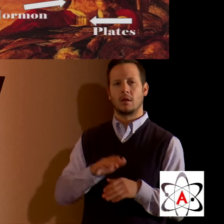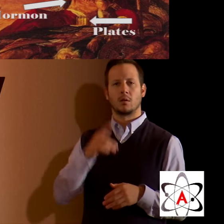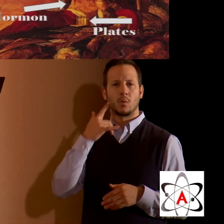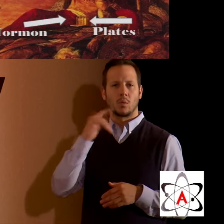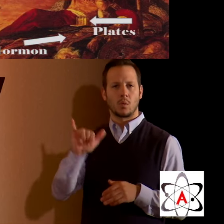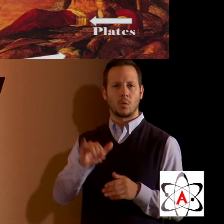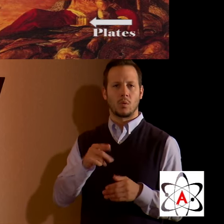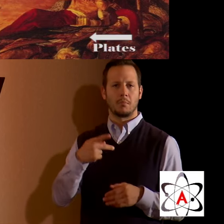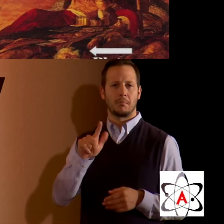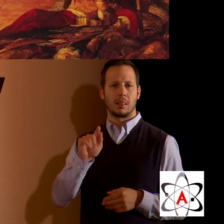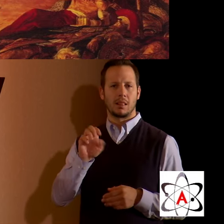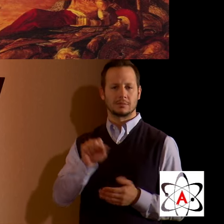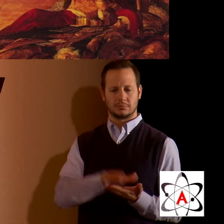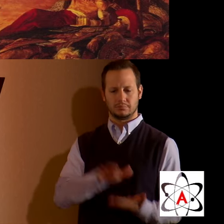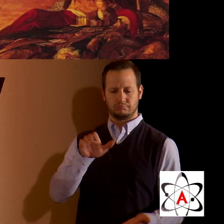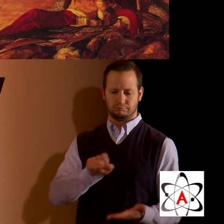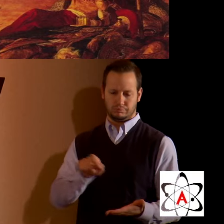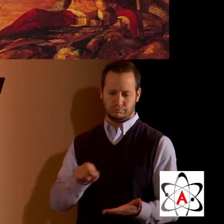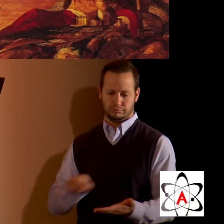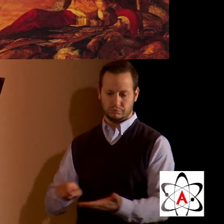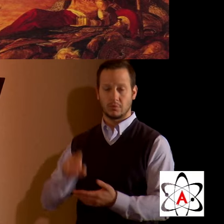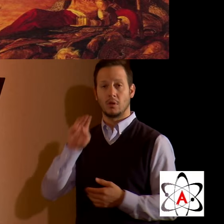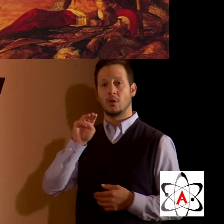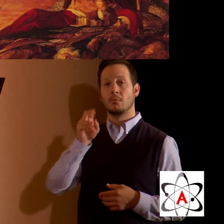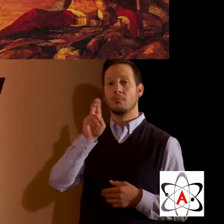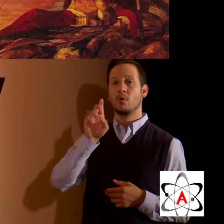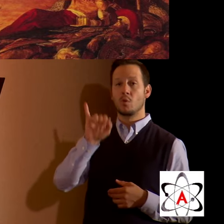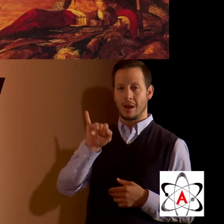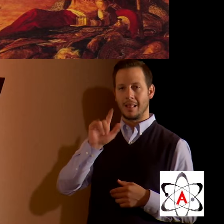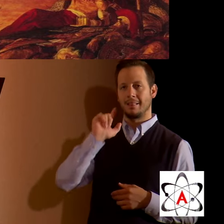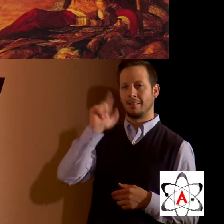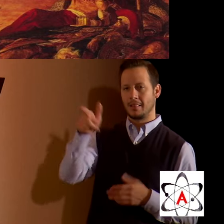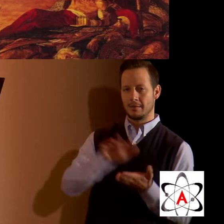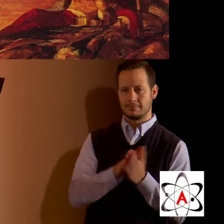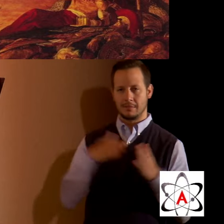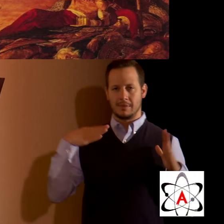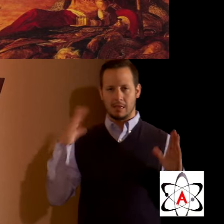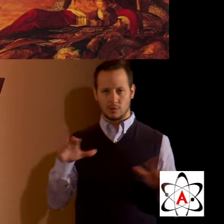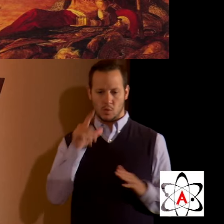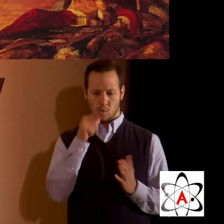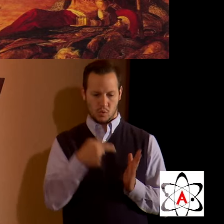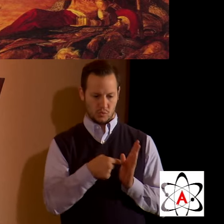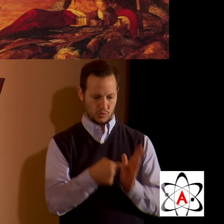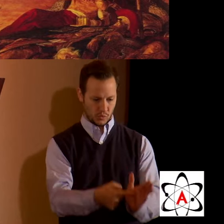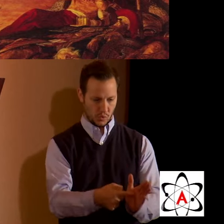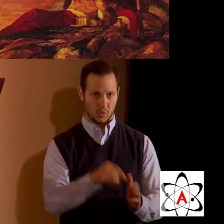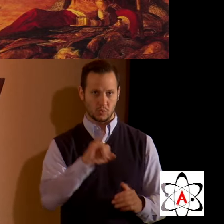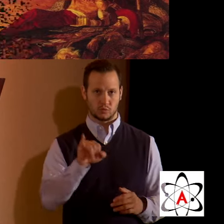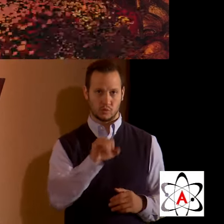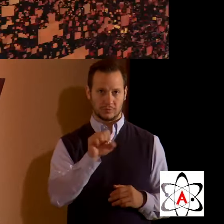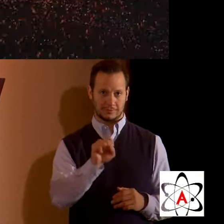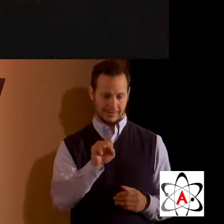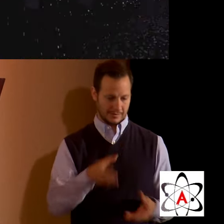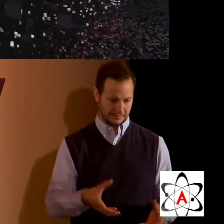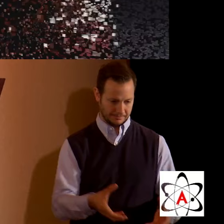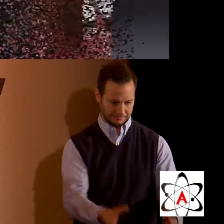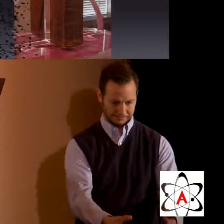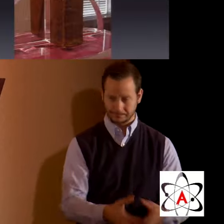gold. Moroni would later become the angel who supposedly revealed the plates to Joseph Smith.